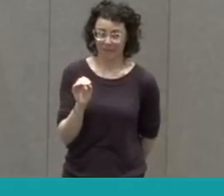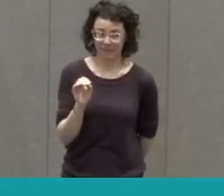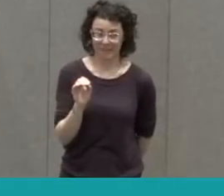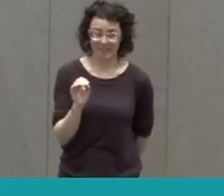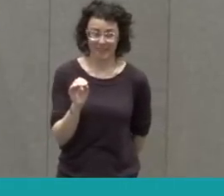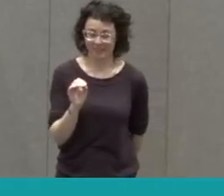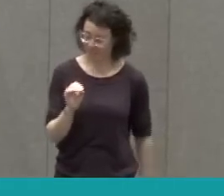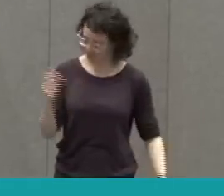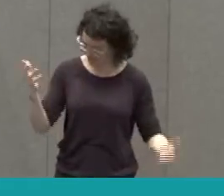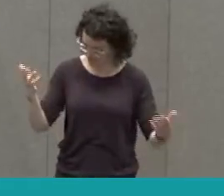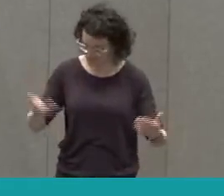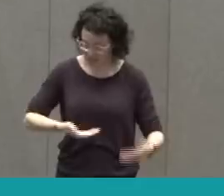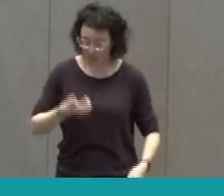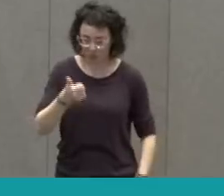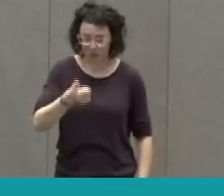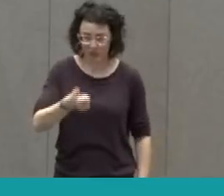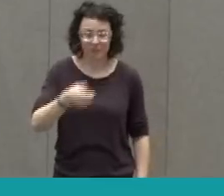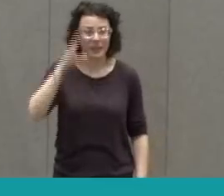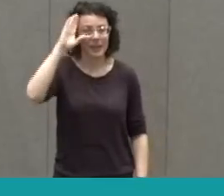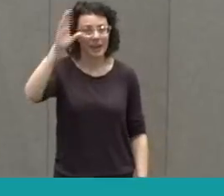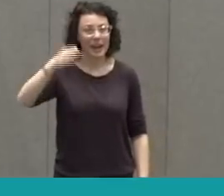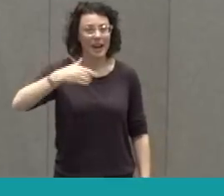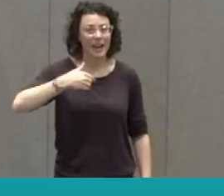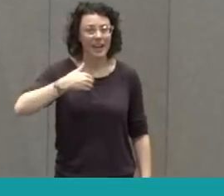introduce yourself. Hi, I'm Dr. Webb.